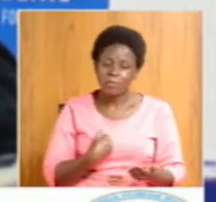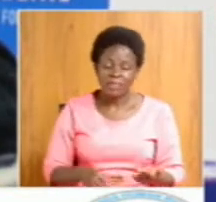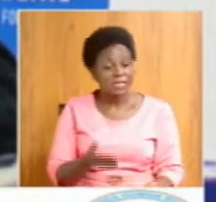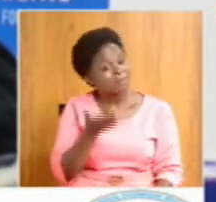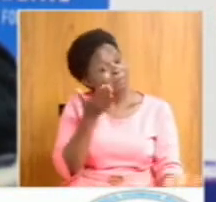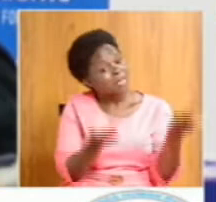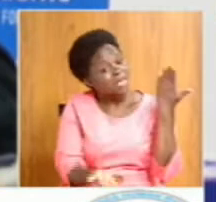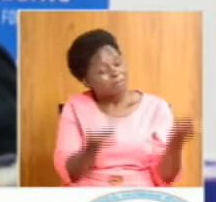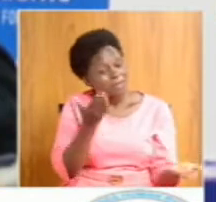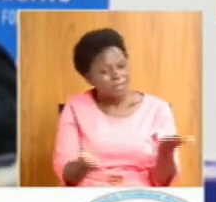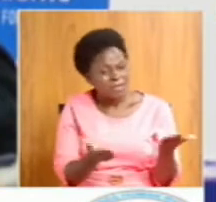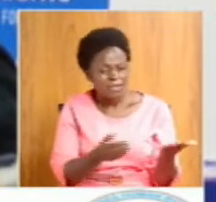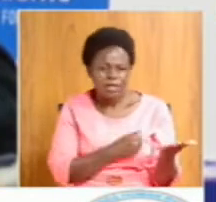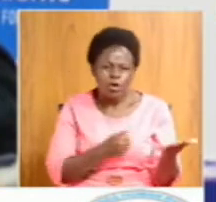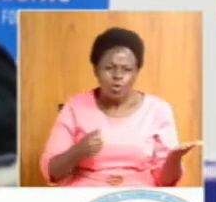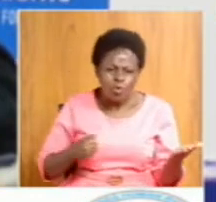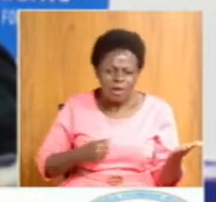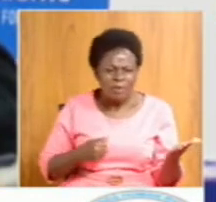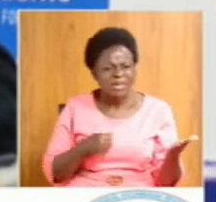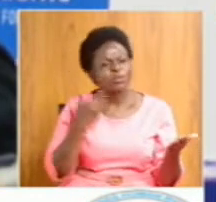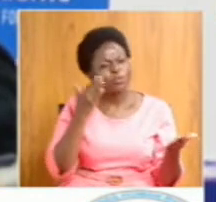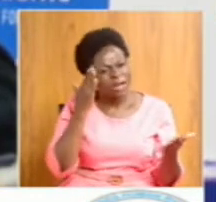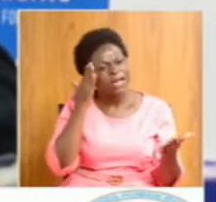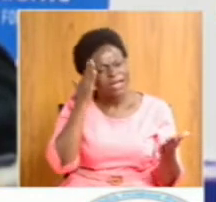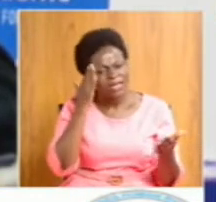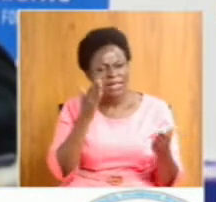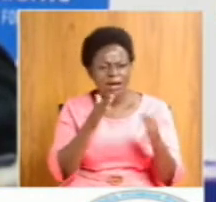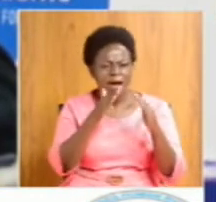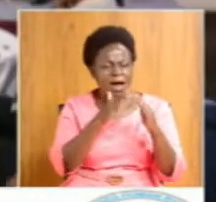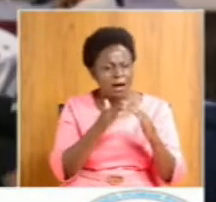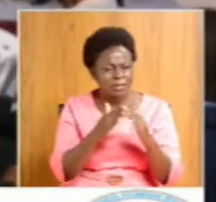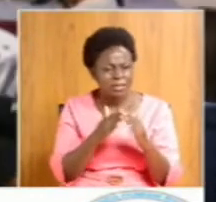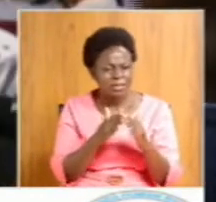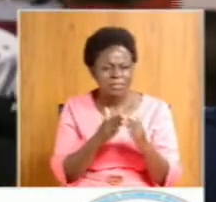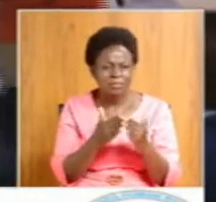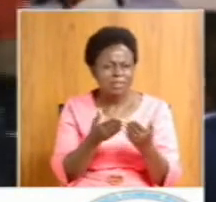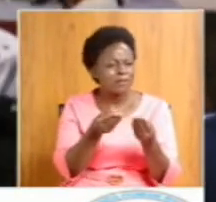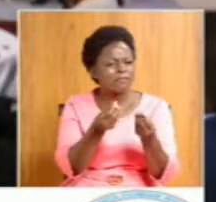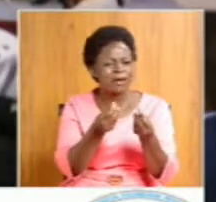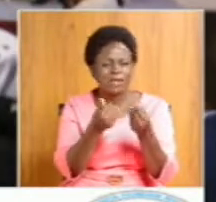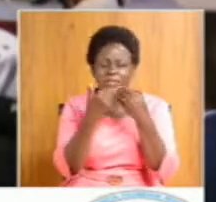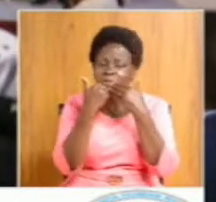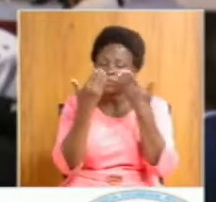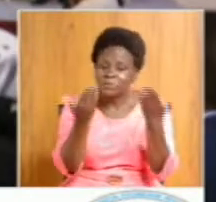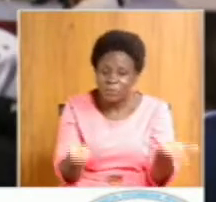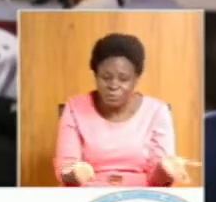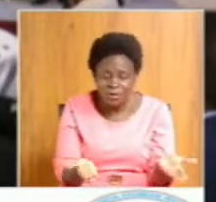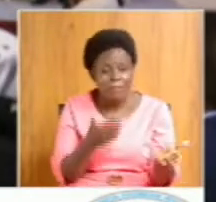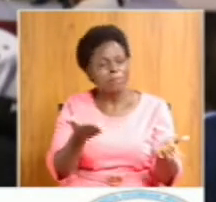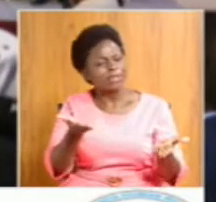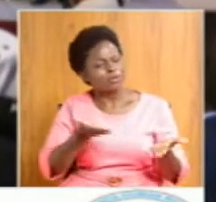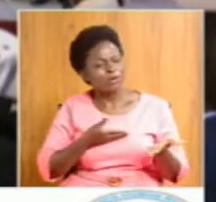could be women who are heading households, but with no financial muscle. They could have